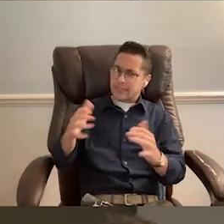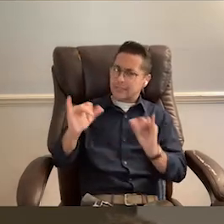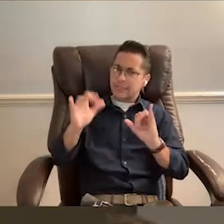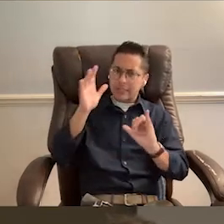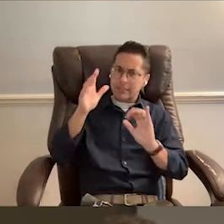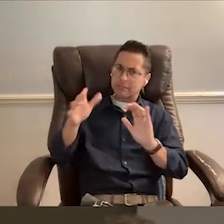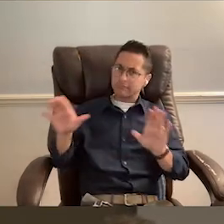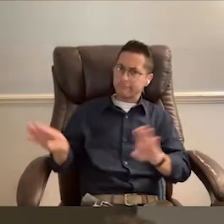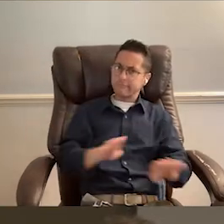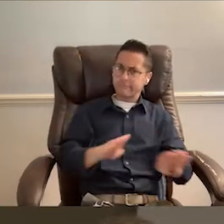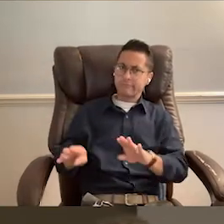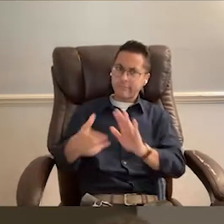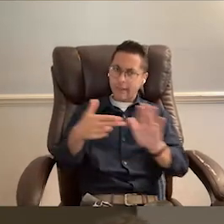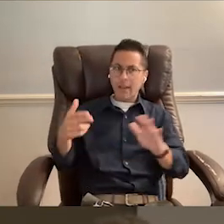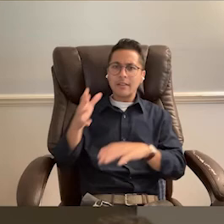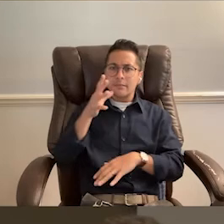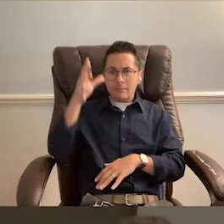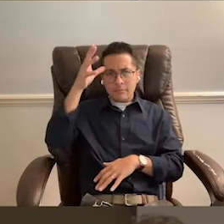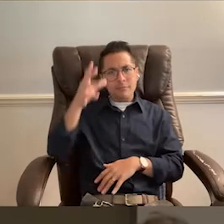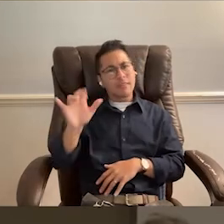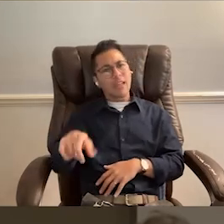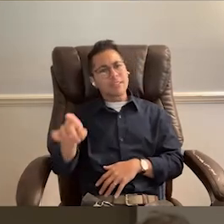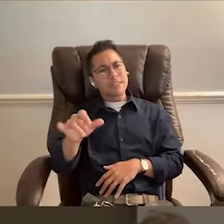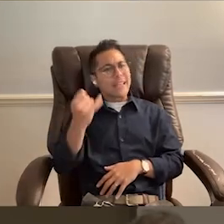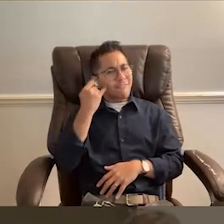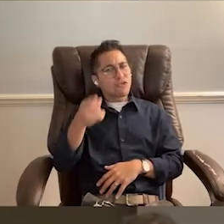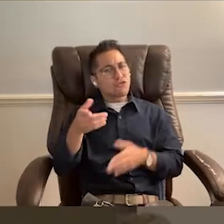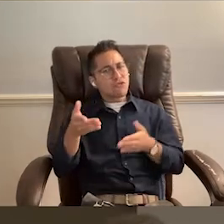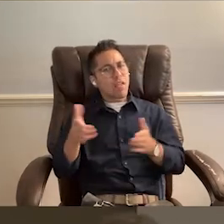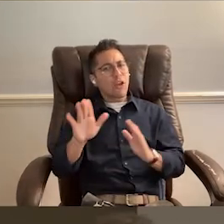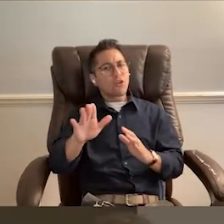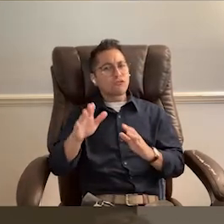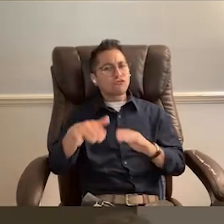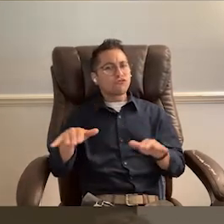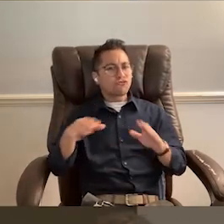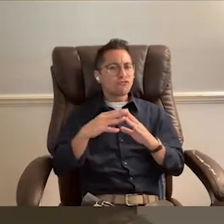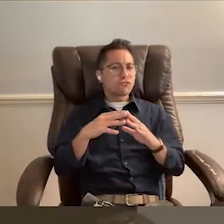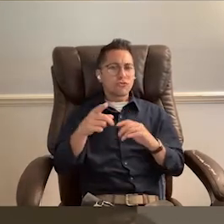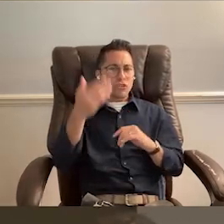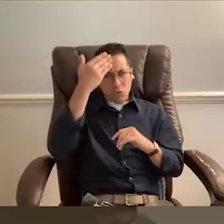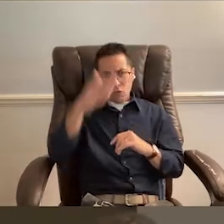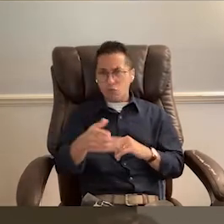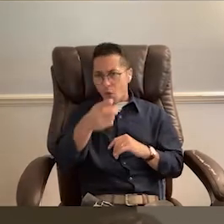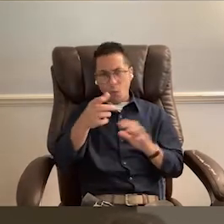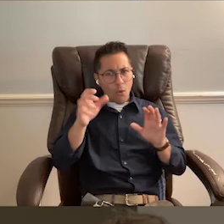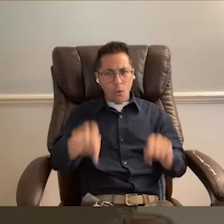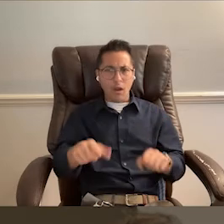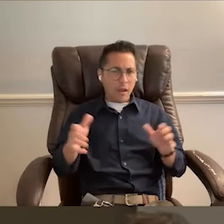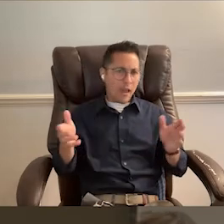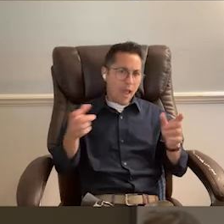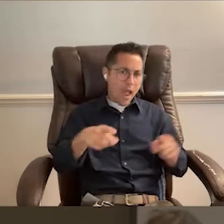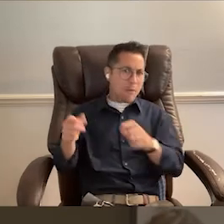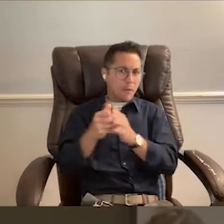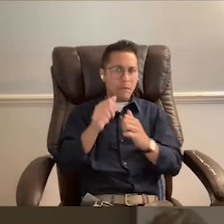trying to be the parent? No, I mean, obviously be the parent. Like, I thought because that's like saying, if you